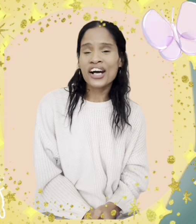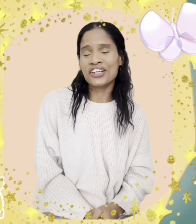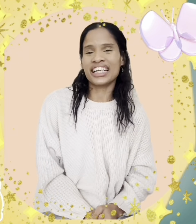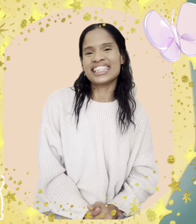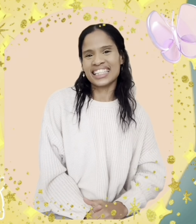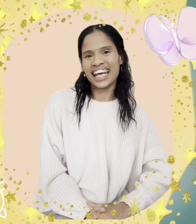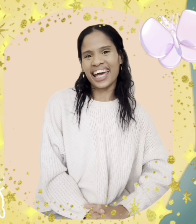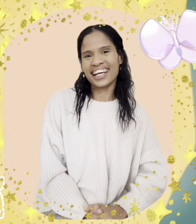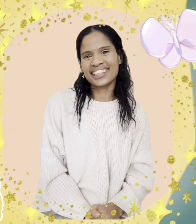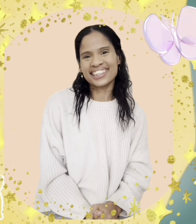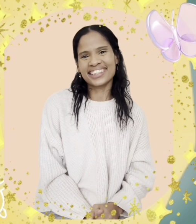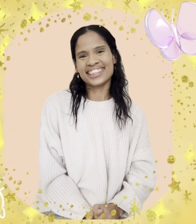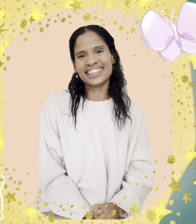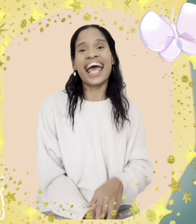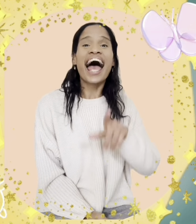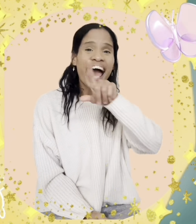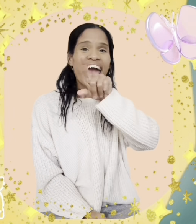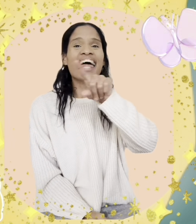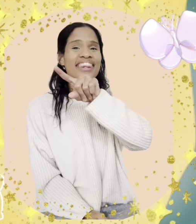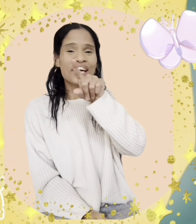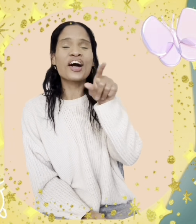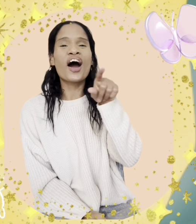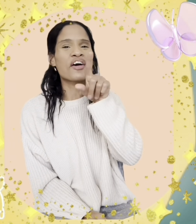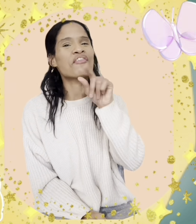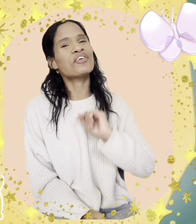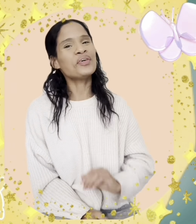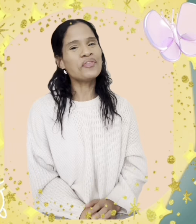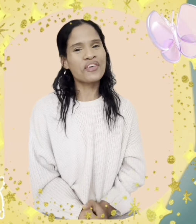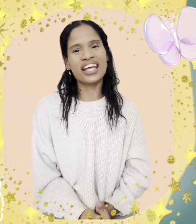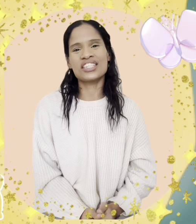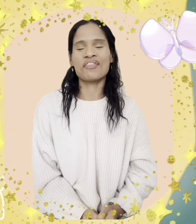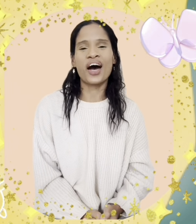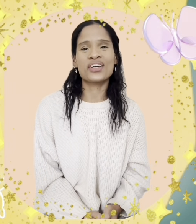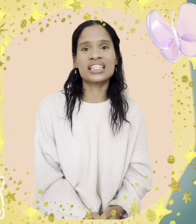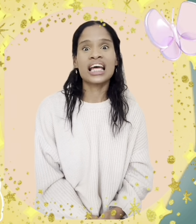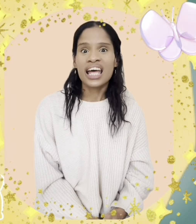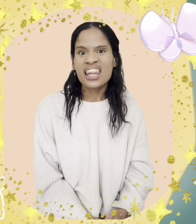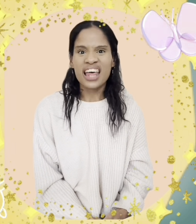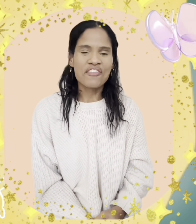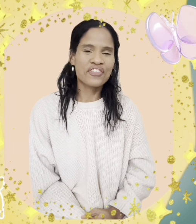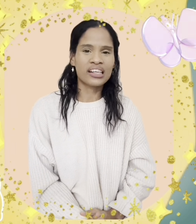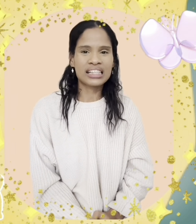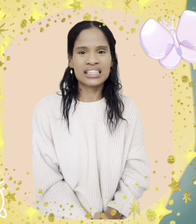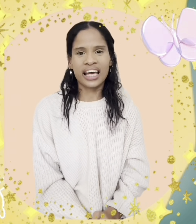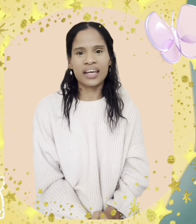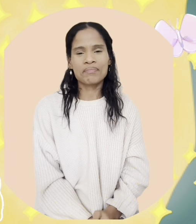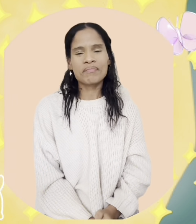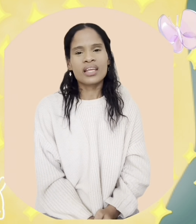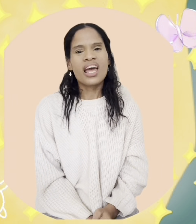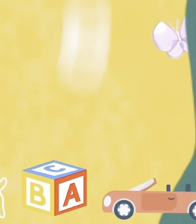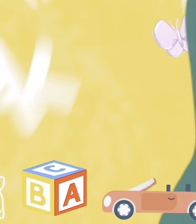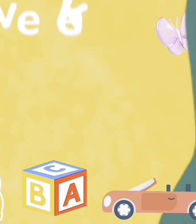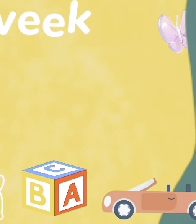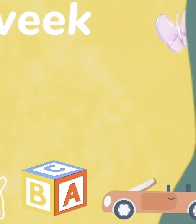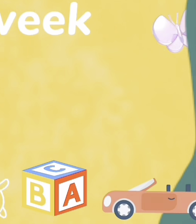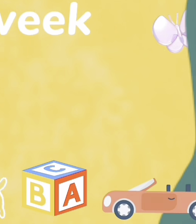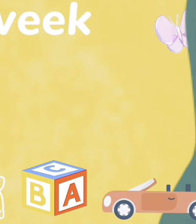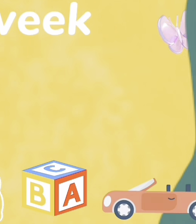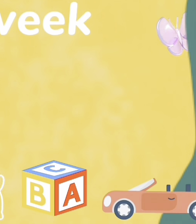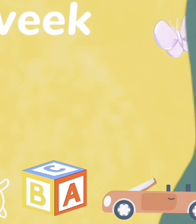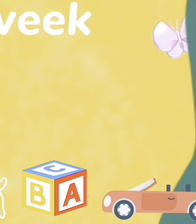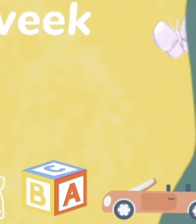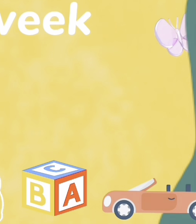feel hungry today. And there are a few friends of ours that feel the same.